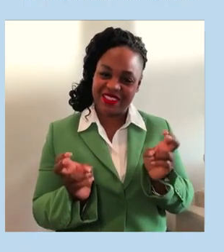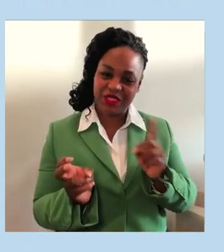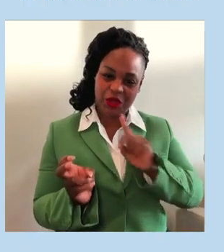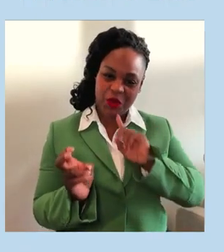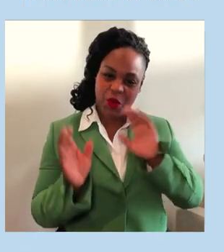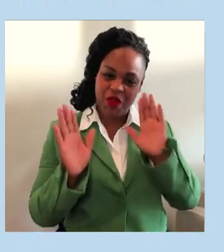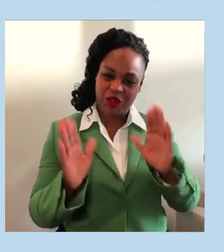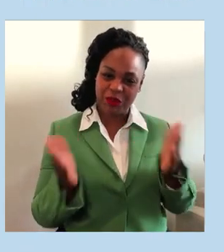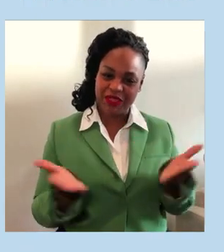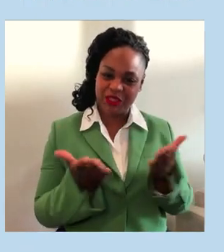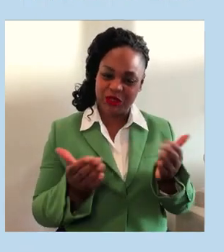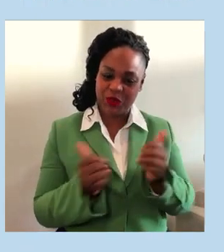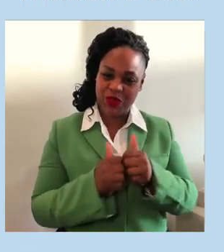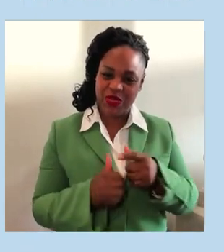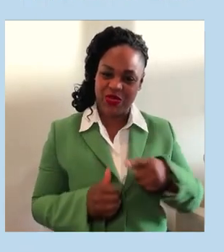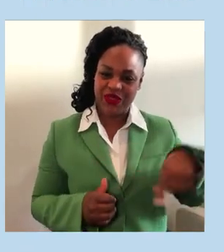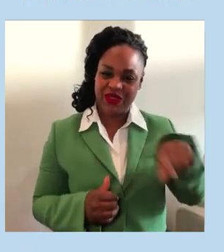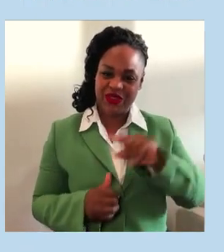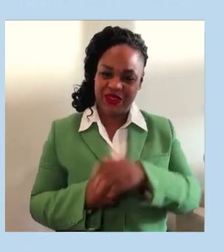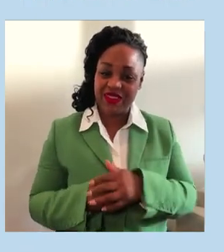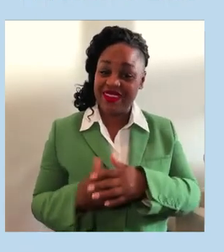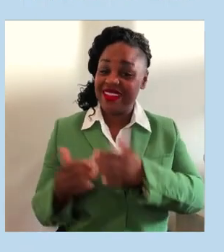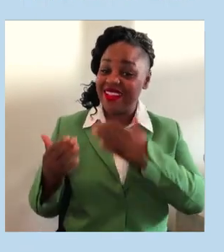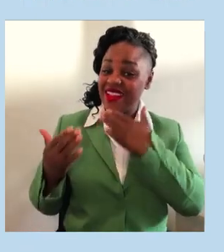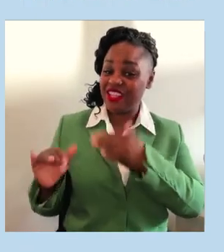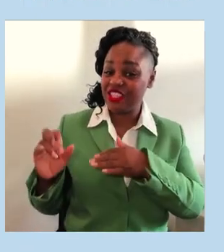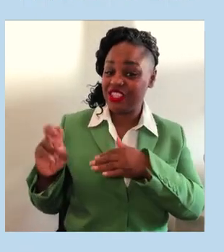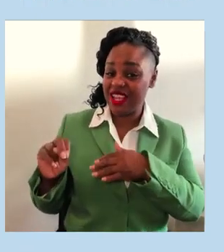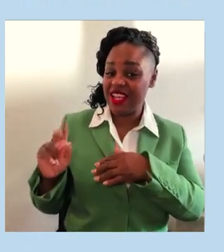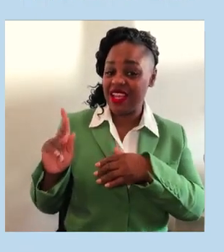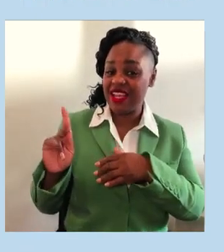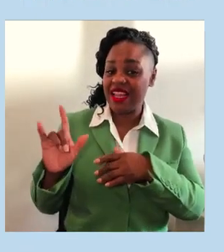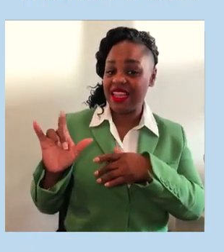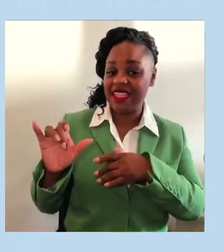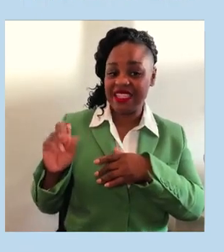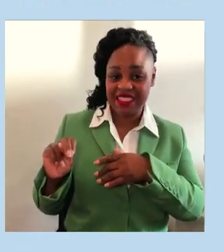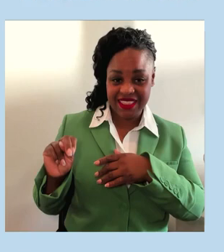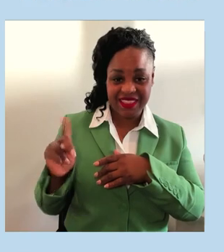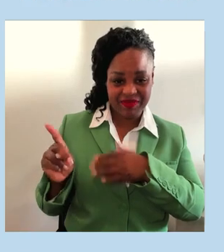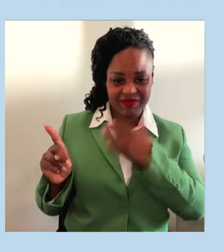Klein and the entire White House Gender Policy Council, not only